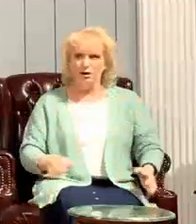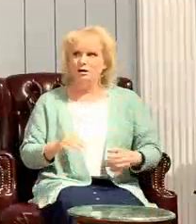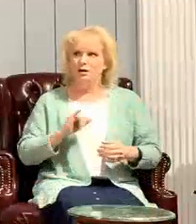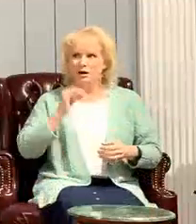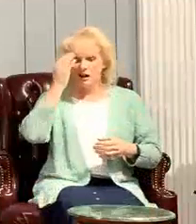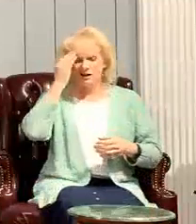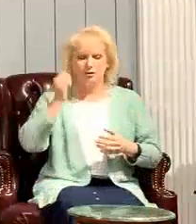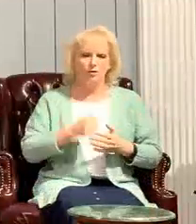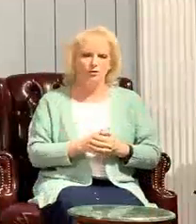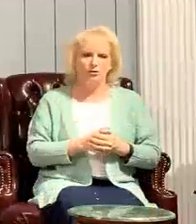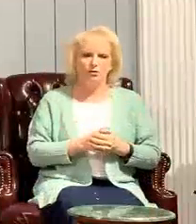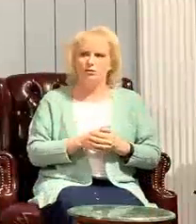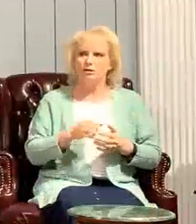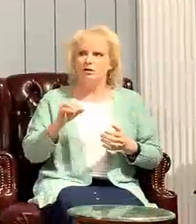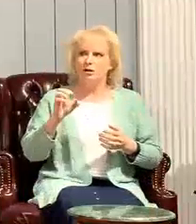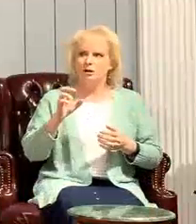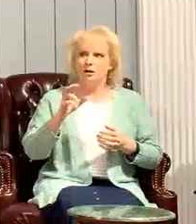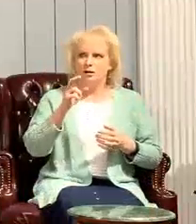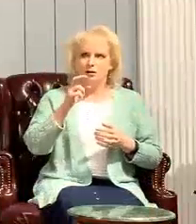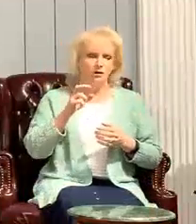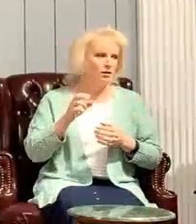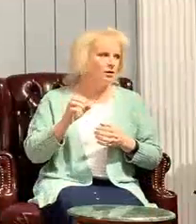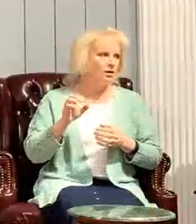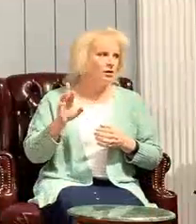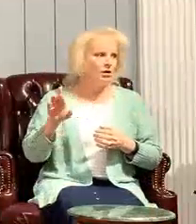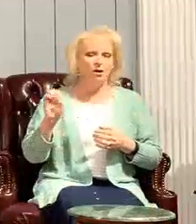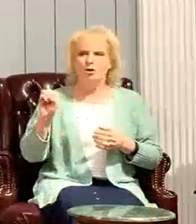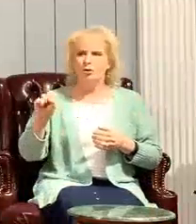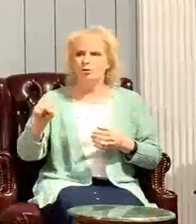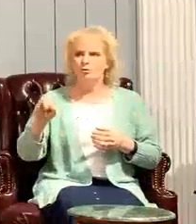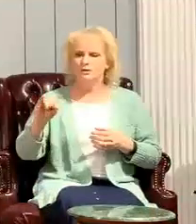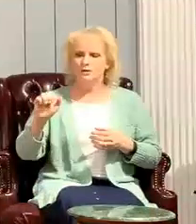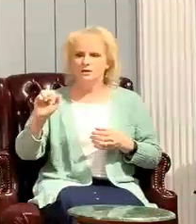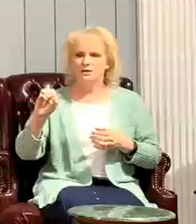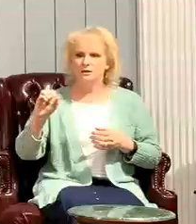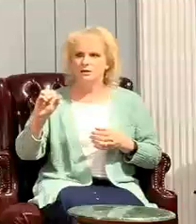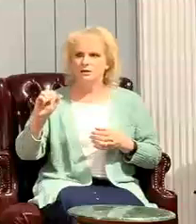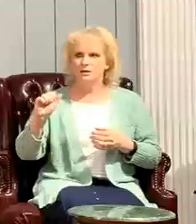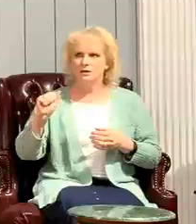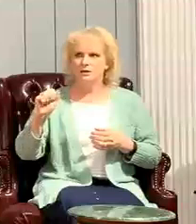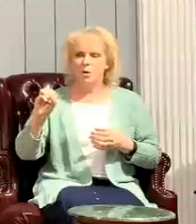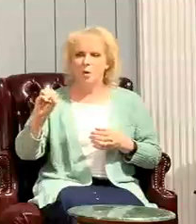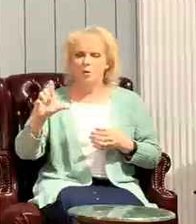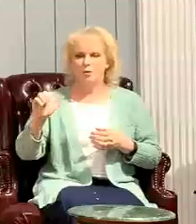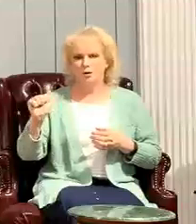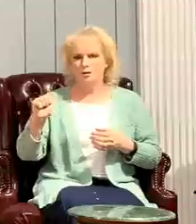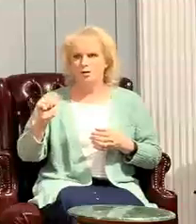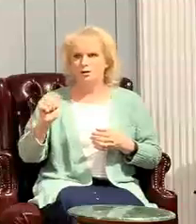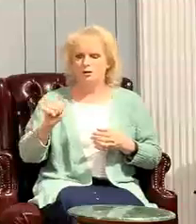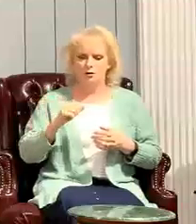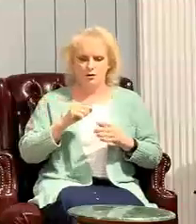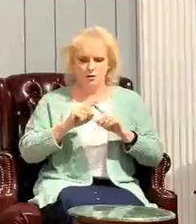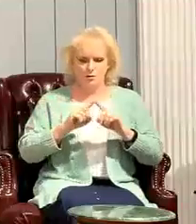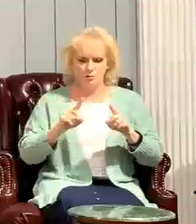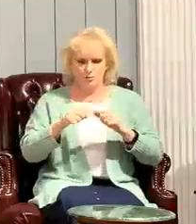thing as sand fleas, and there's such a thing as roseola, I think is what it's called. Now, there's stuff that people get, but when I saw him, my first